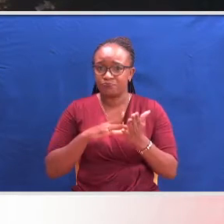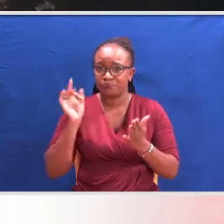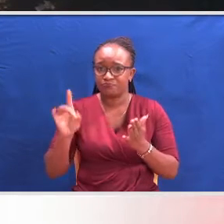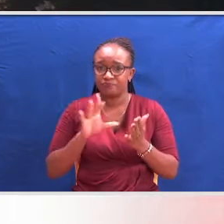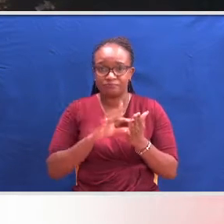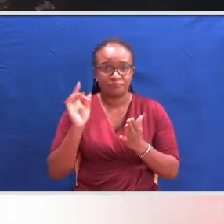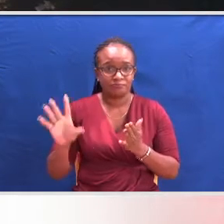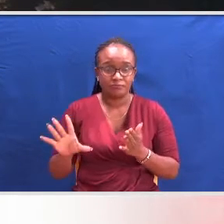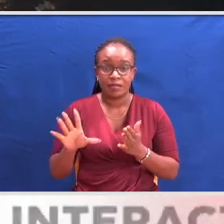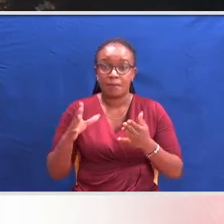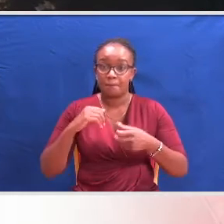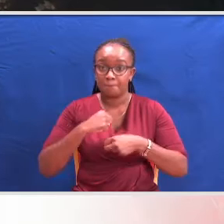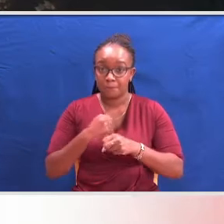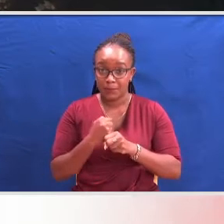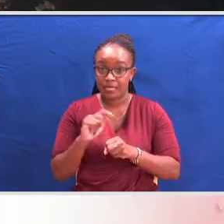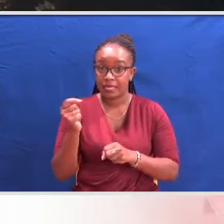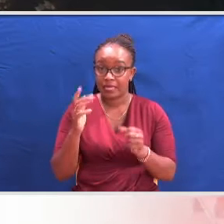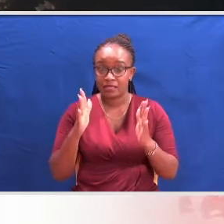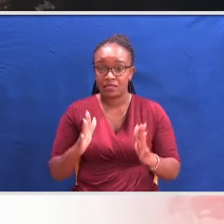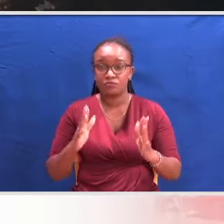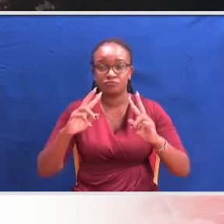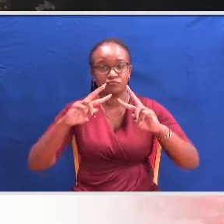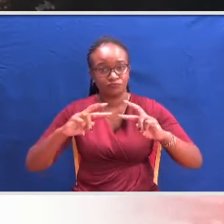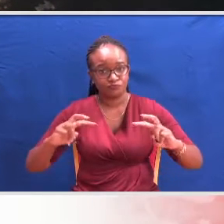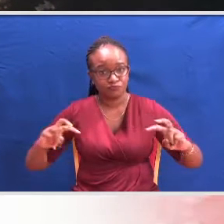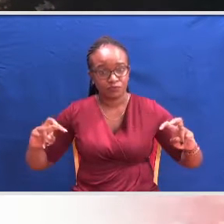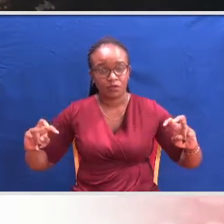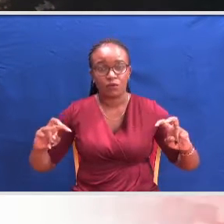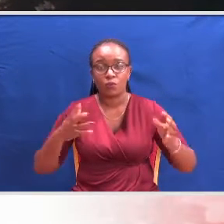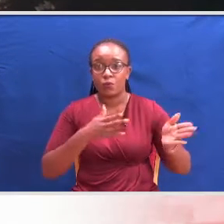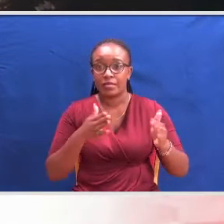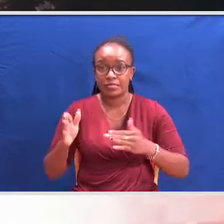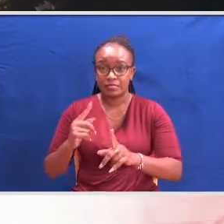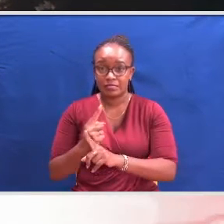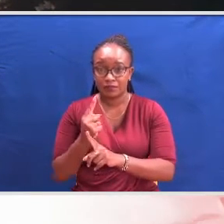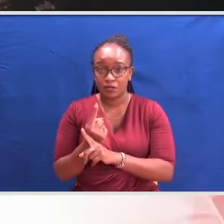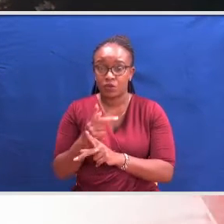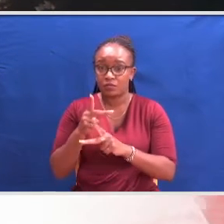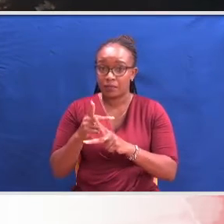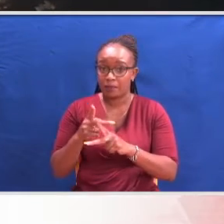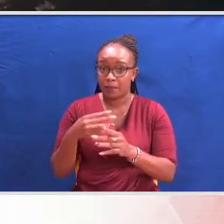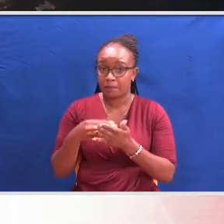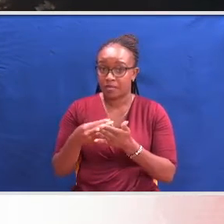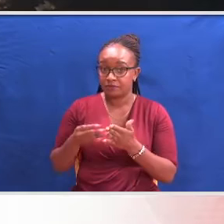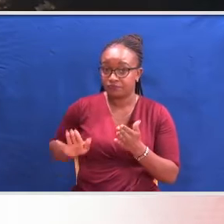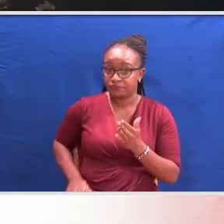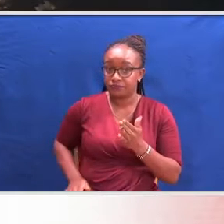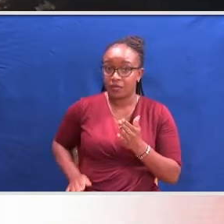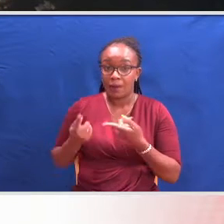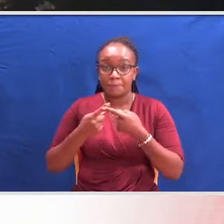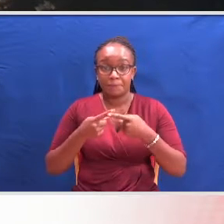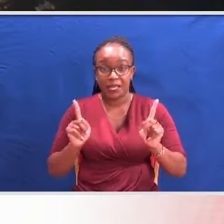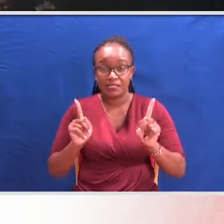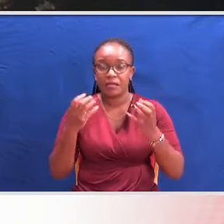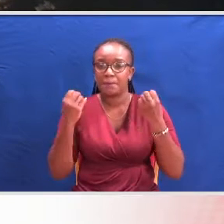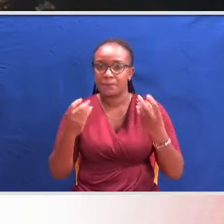for alternative sources of putting money in their pockets. Sadly, a majority of them go for unregulated